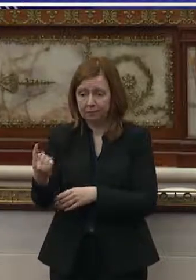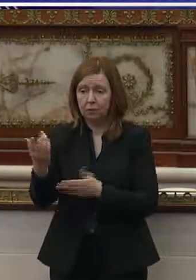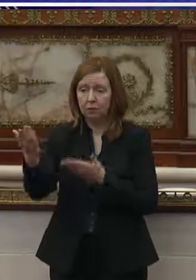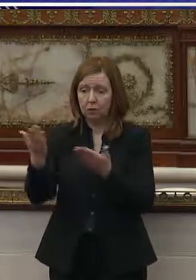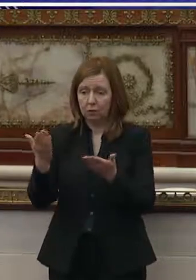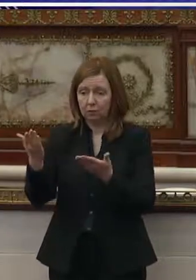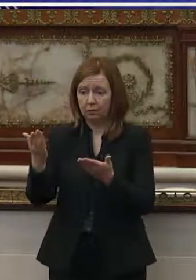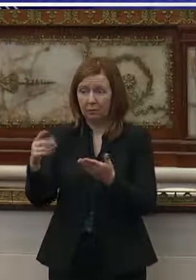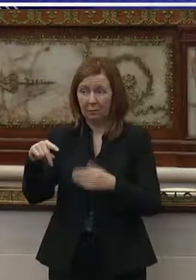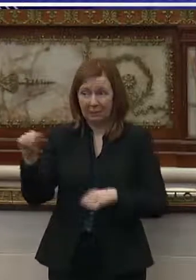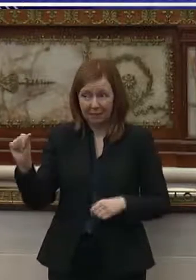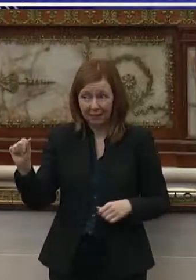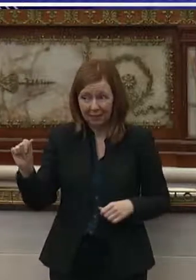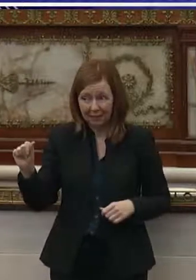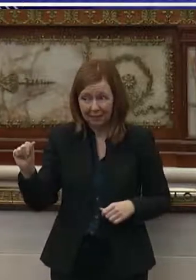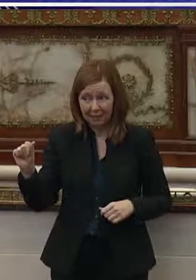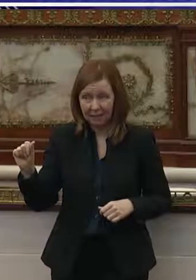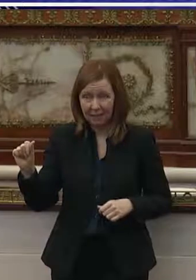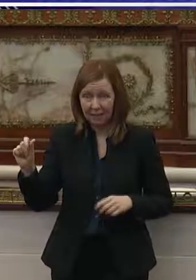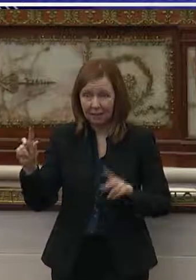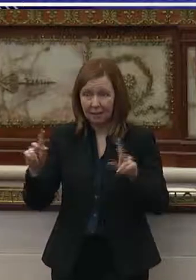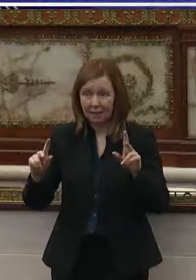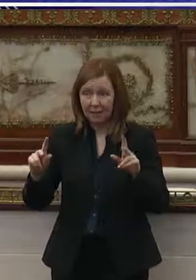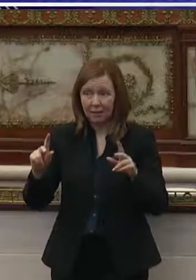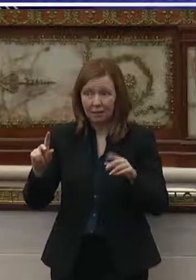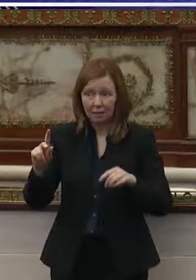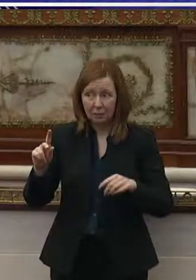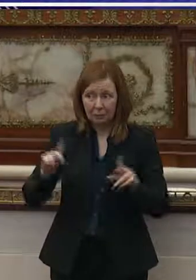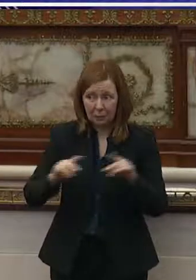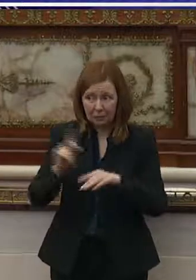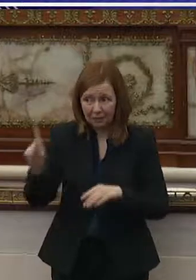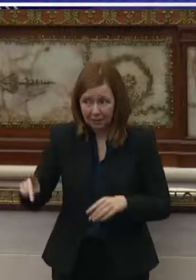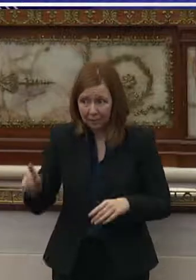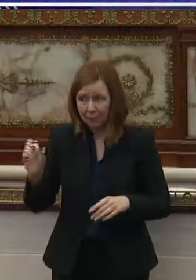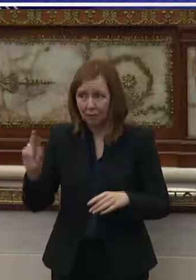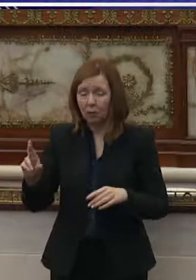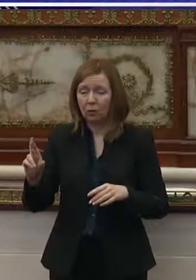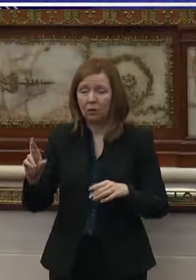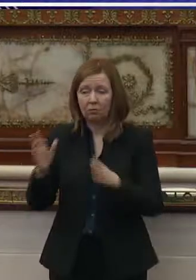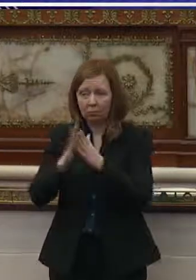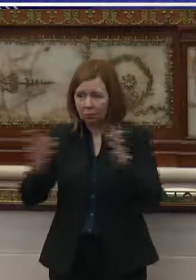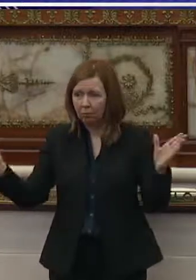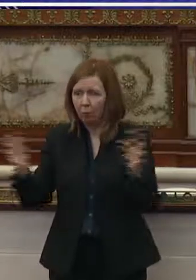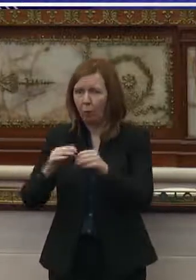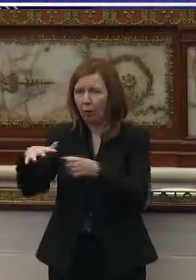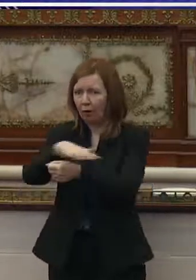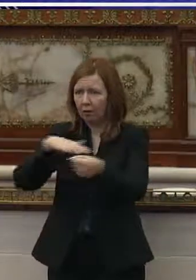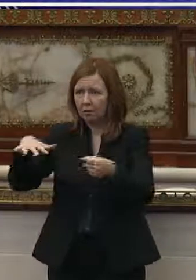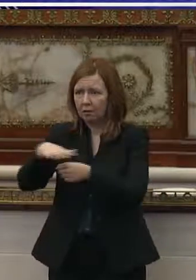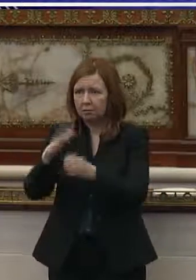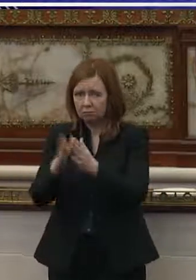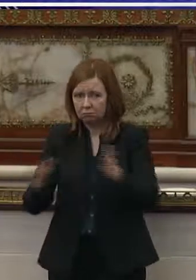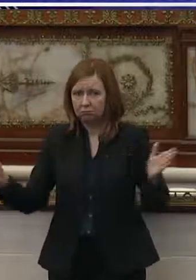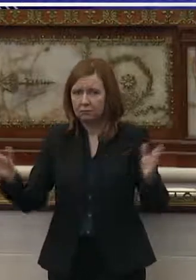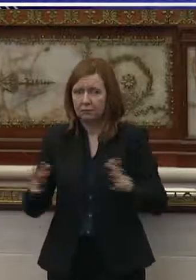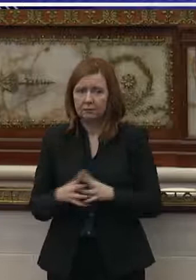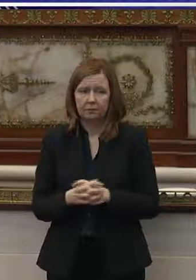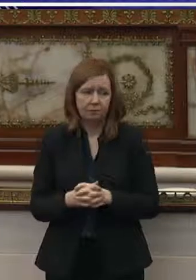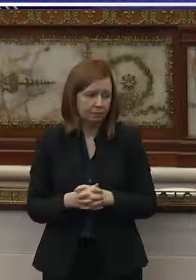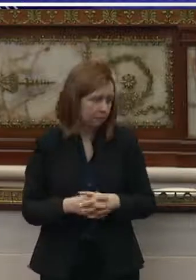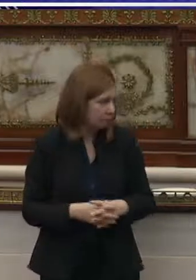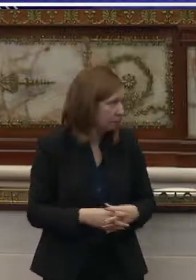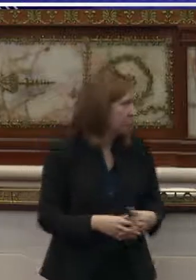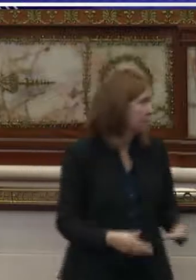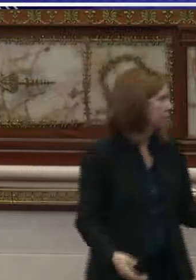serve Pennsylvanians, Philadelphians, or could it be more regional? It's a